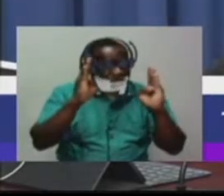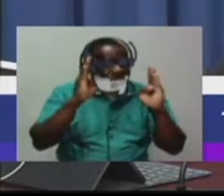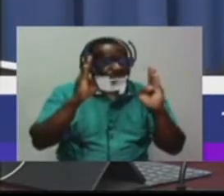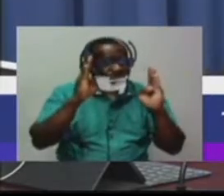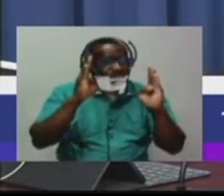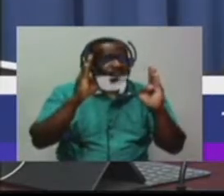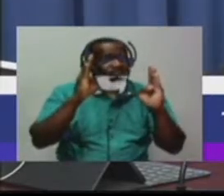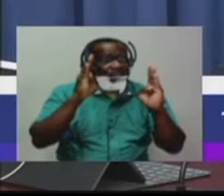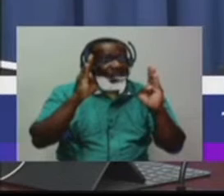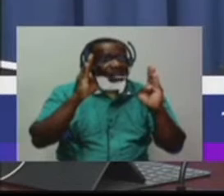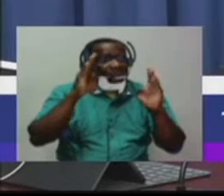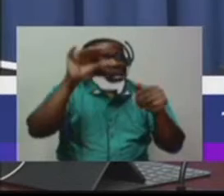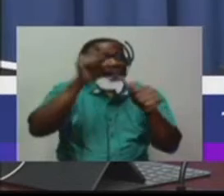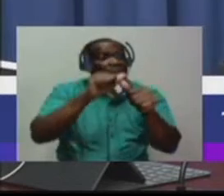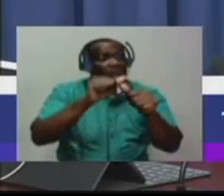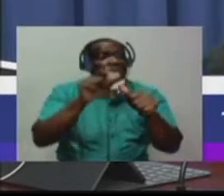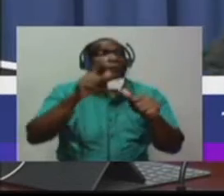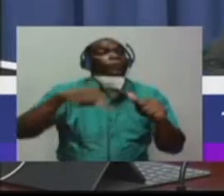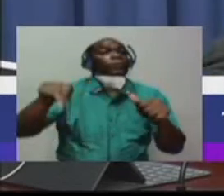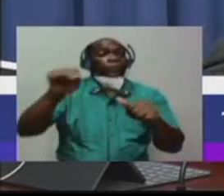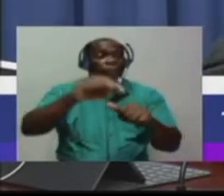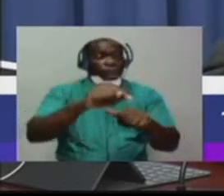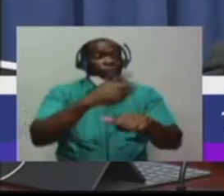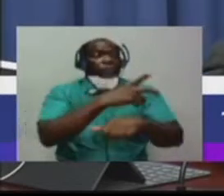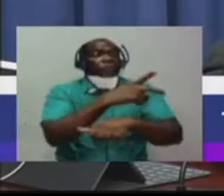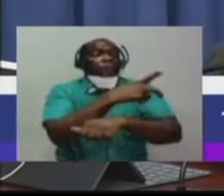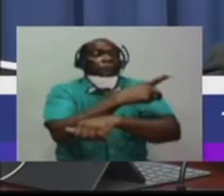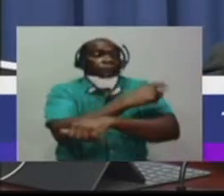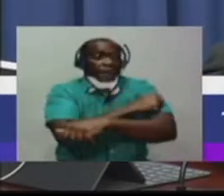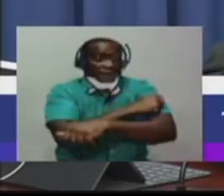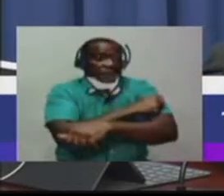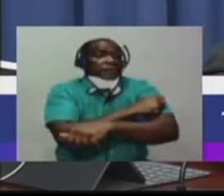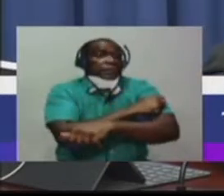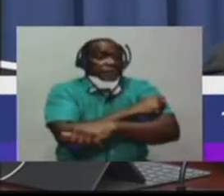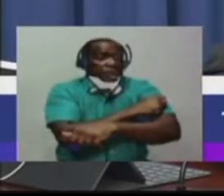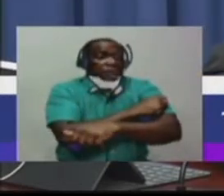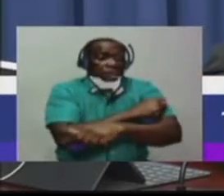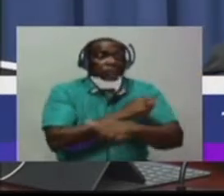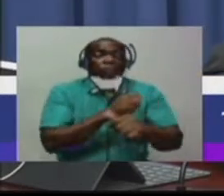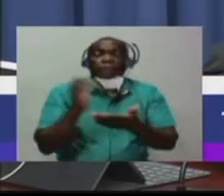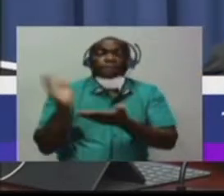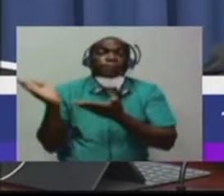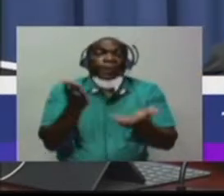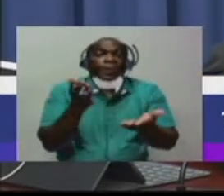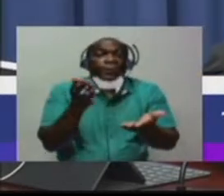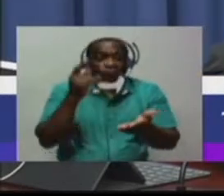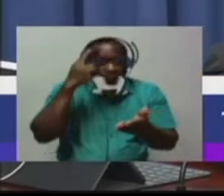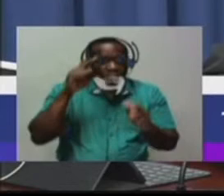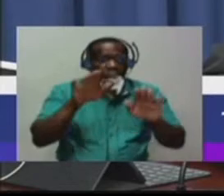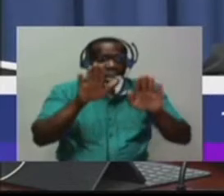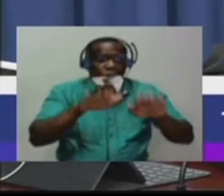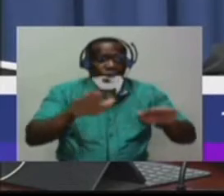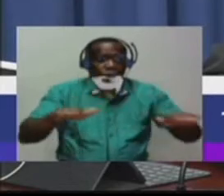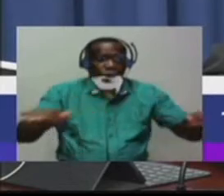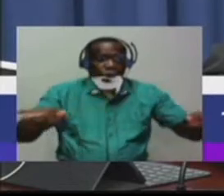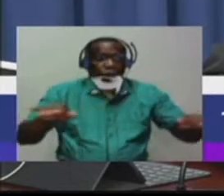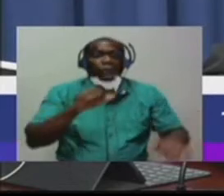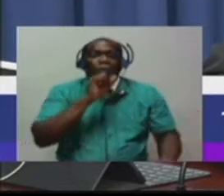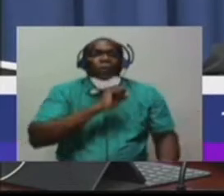ring-fenced for children 12 to 18. Now, what we have noticed, of the